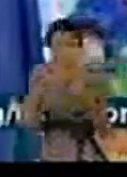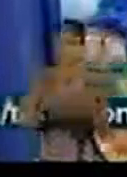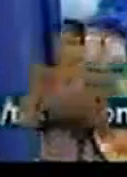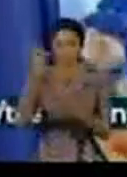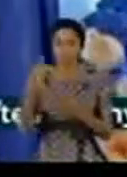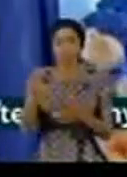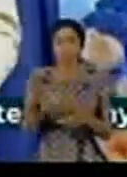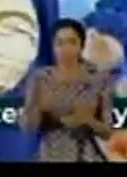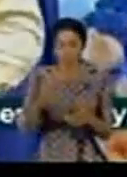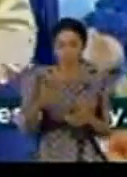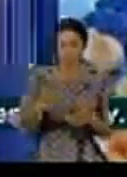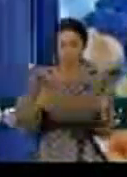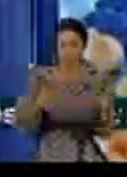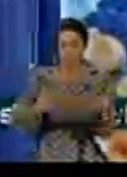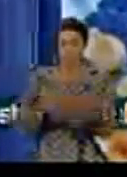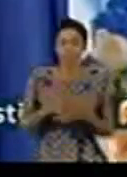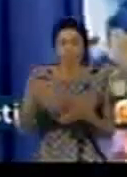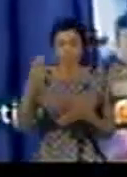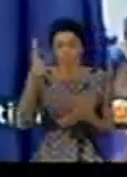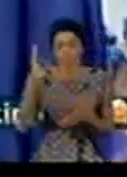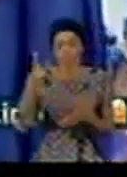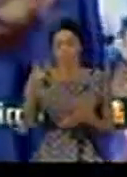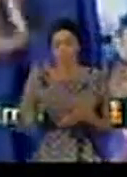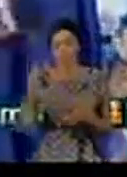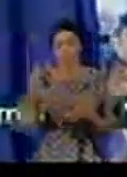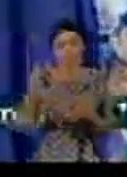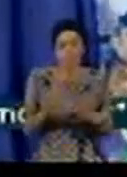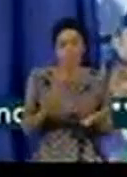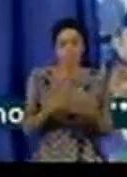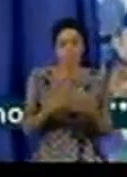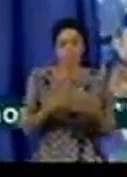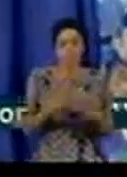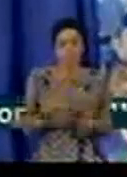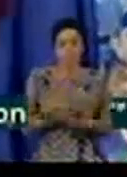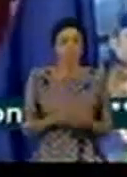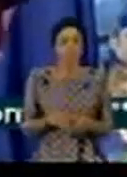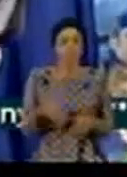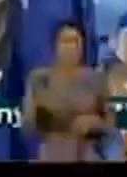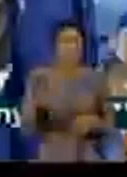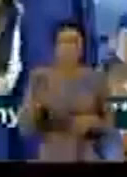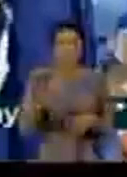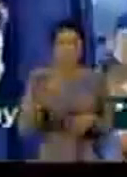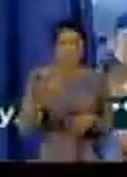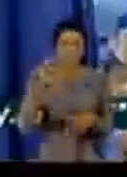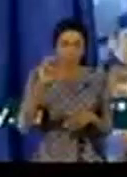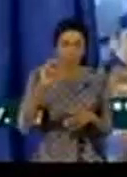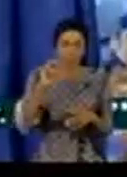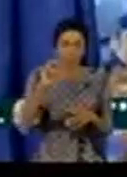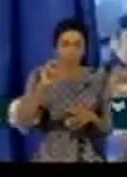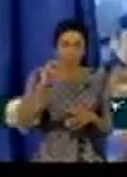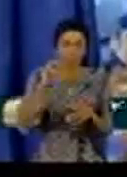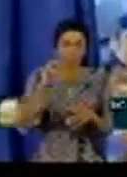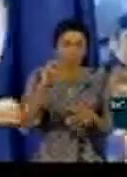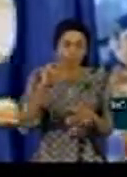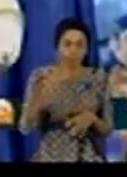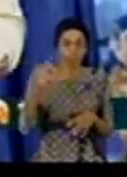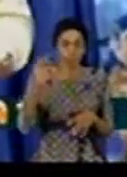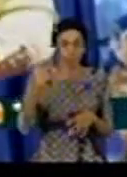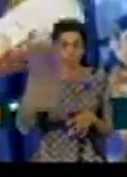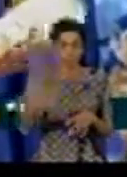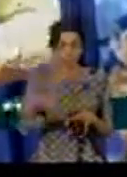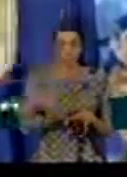sit in a position that I want to see his eyes. I want to see his face because there should be a magnet to him with him at the same time.